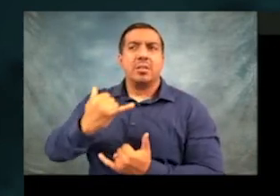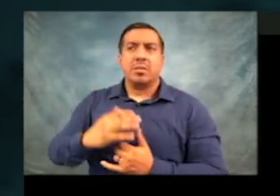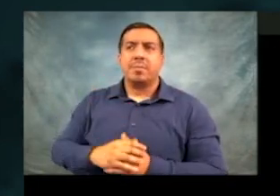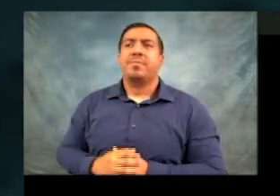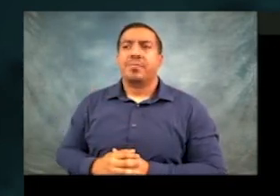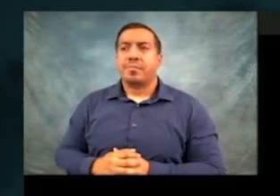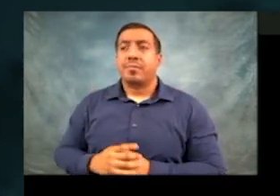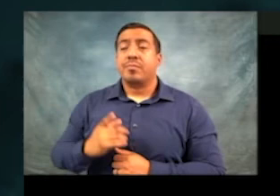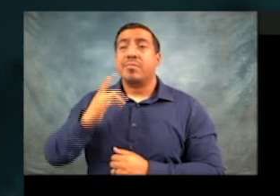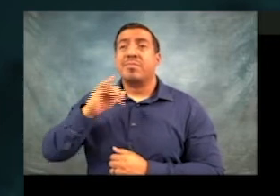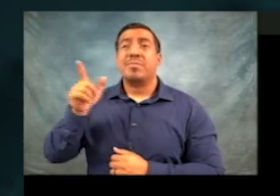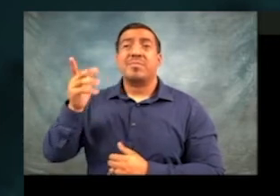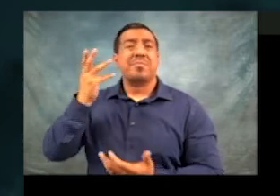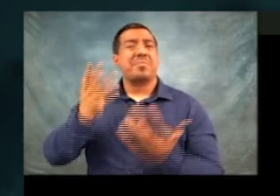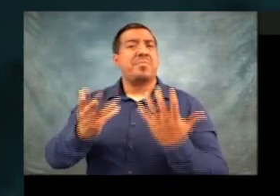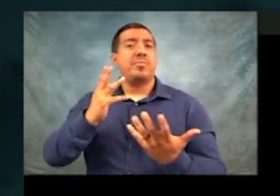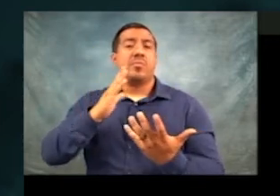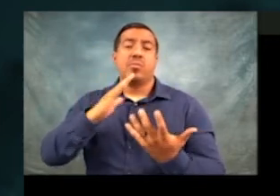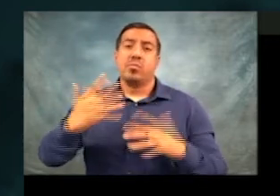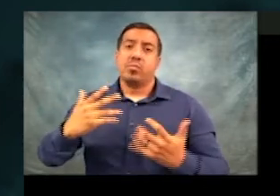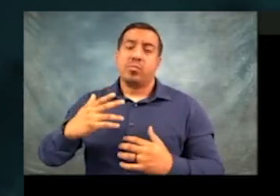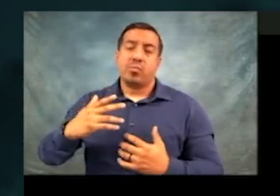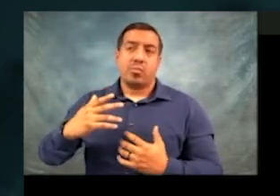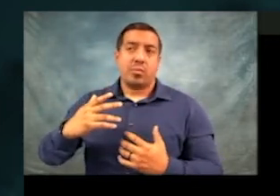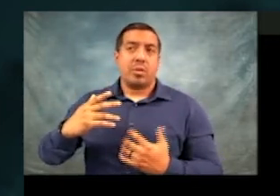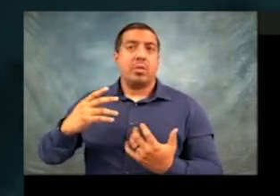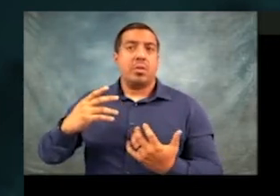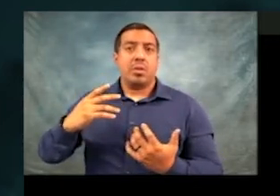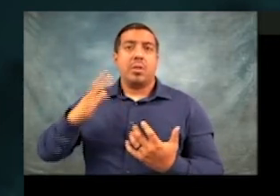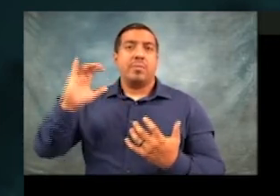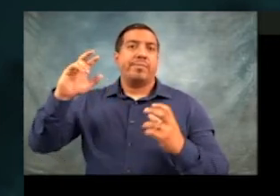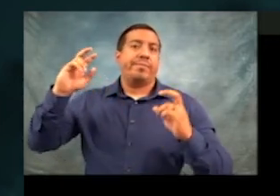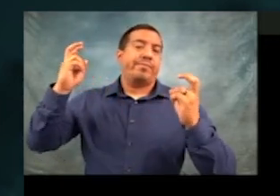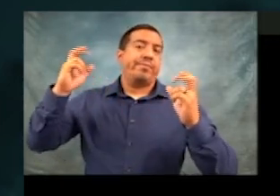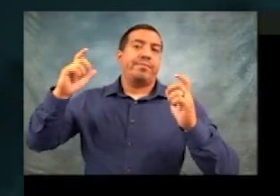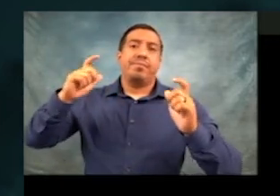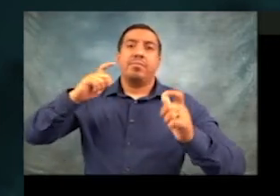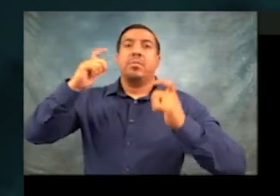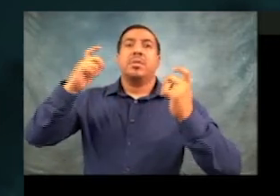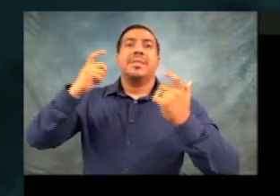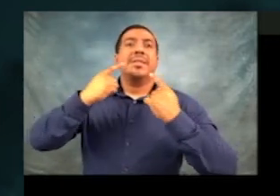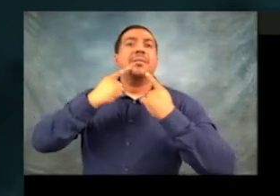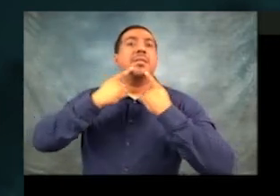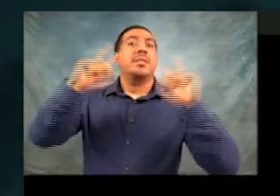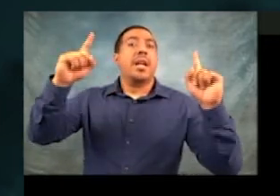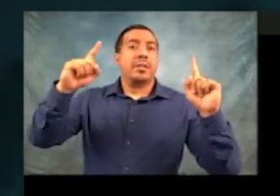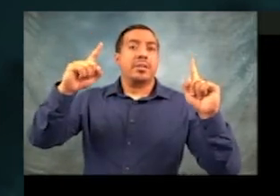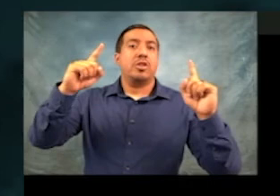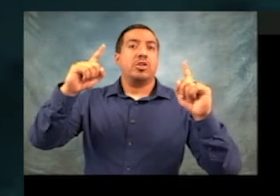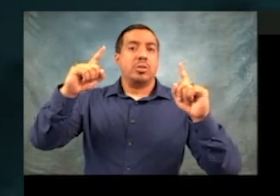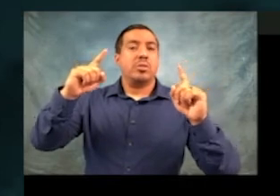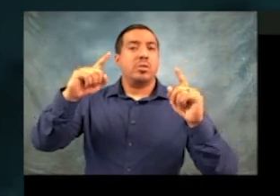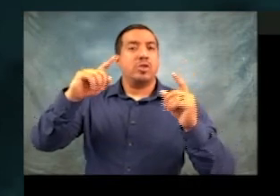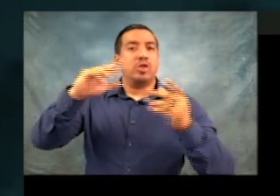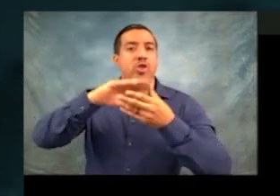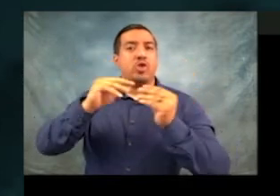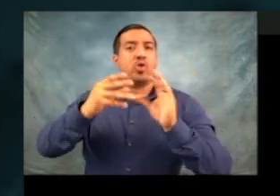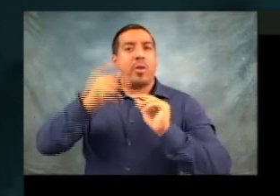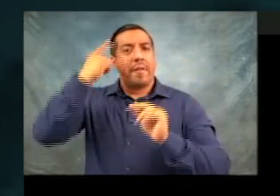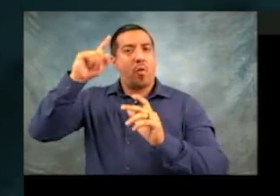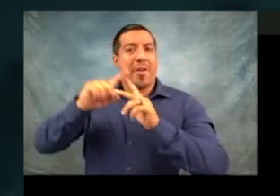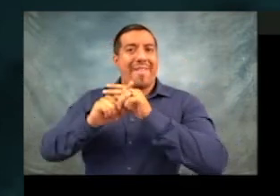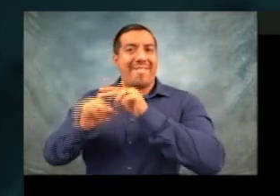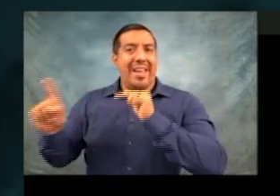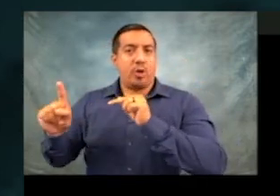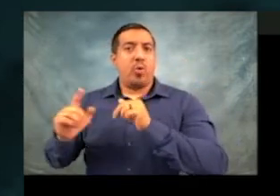is probably what will go down as one of the greatest success stories in evacuation or non-evacuation in